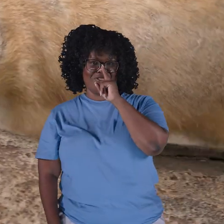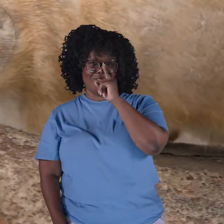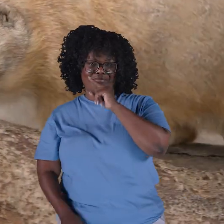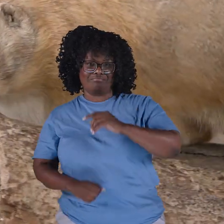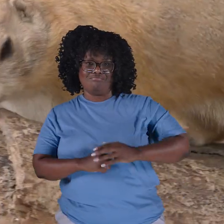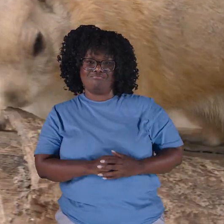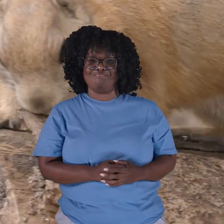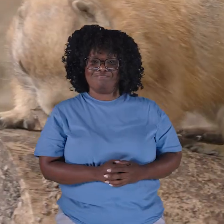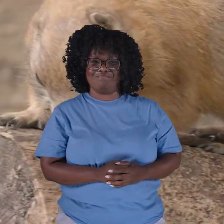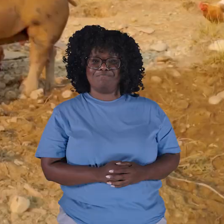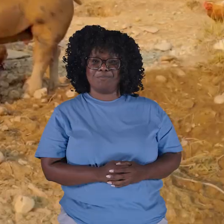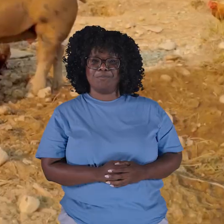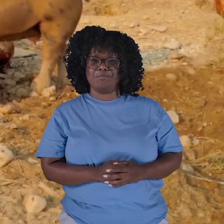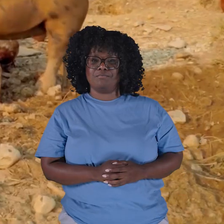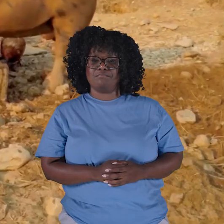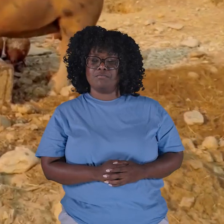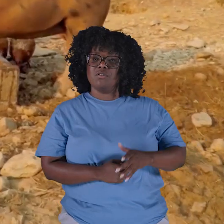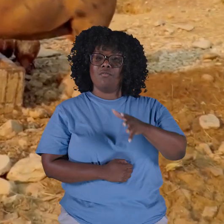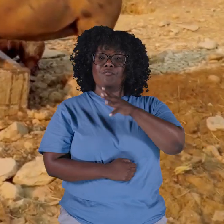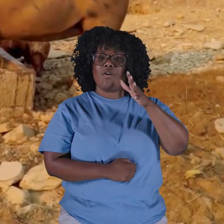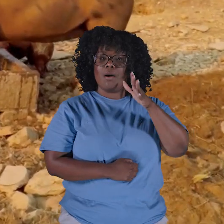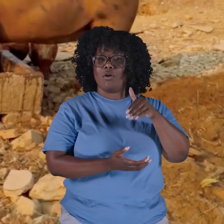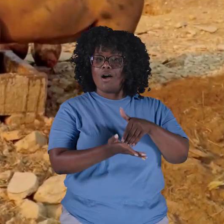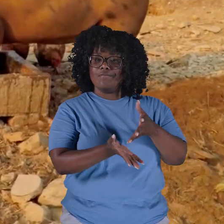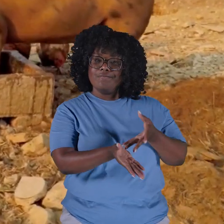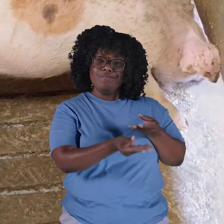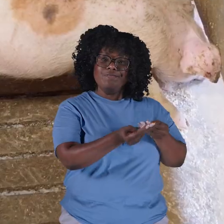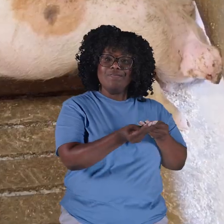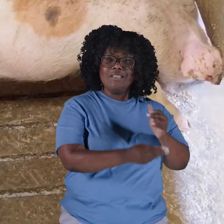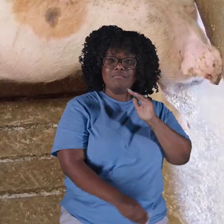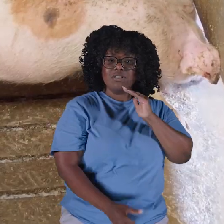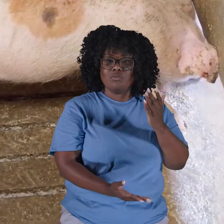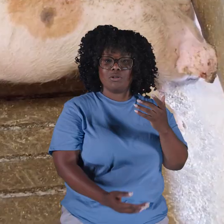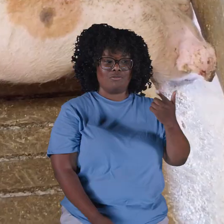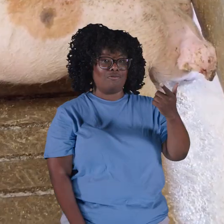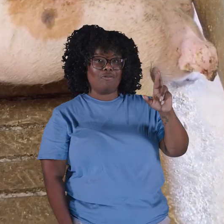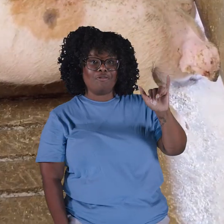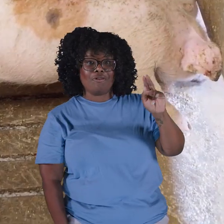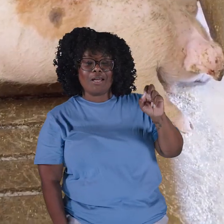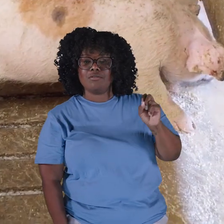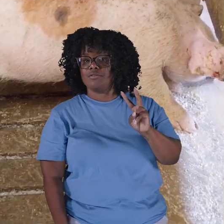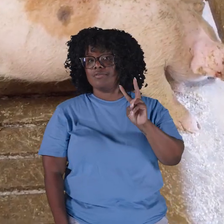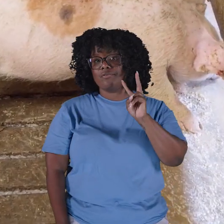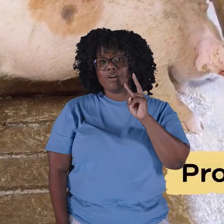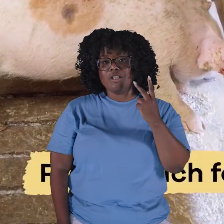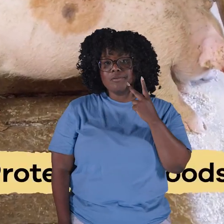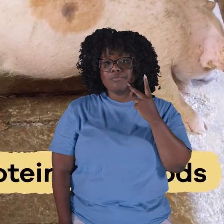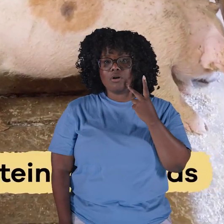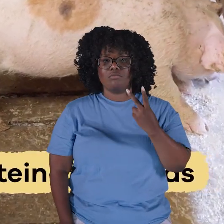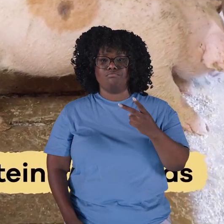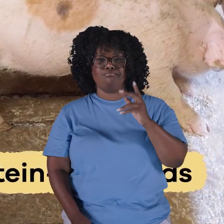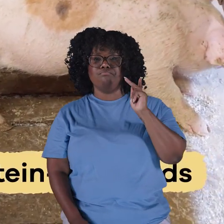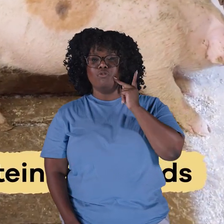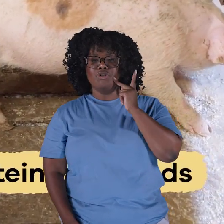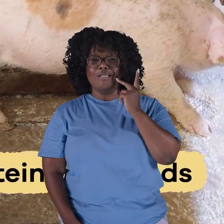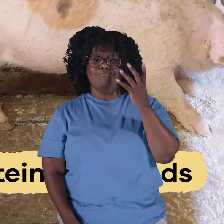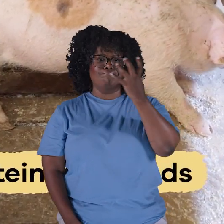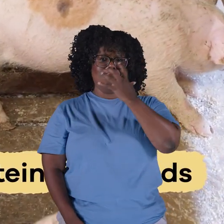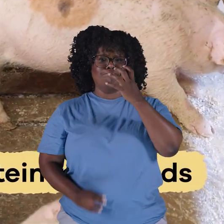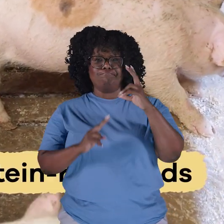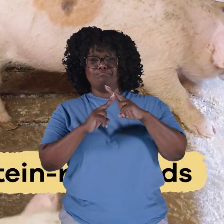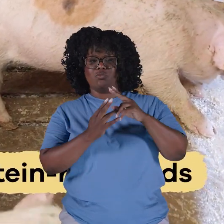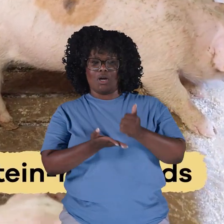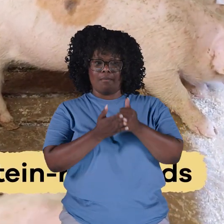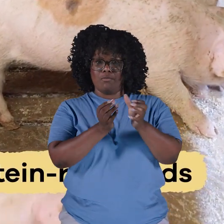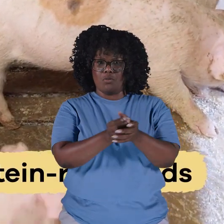and rodents. Farmers often feed their pigs grains, vegetables, and protein-rich foods